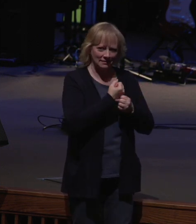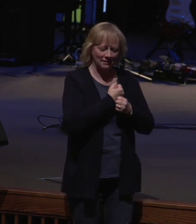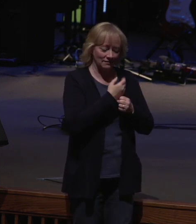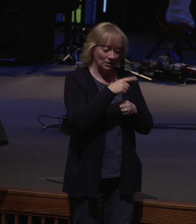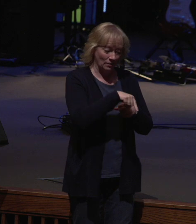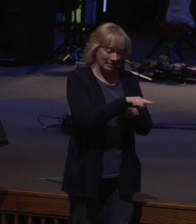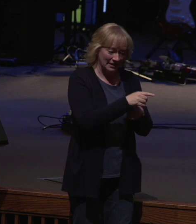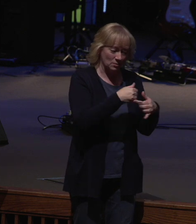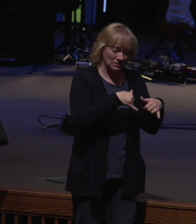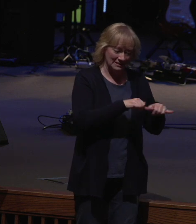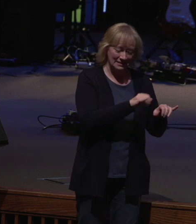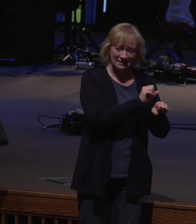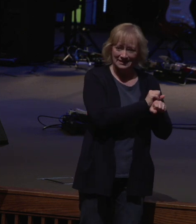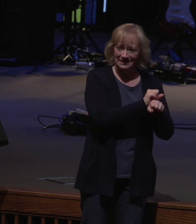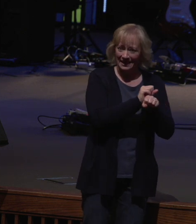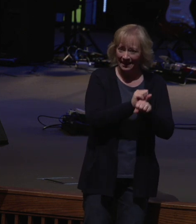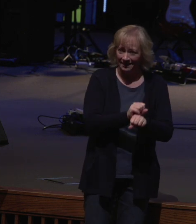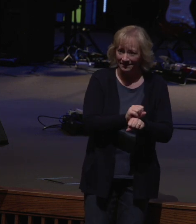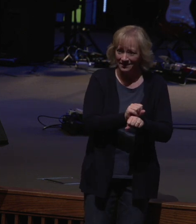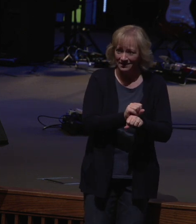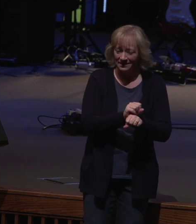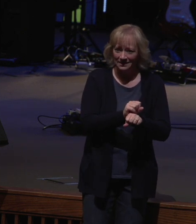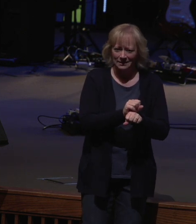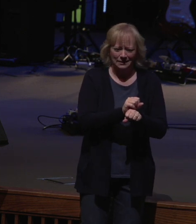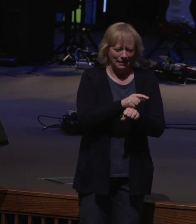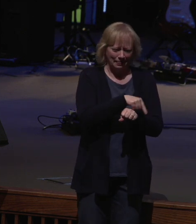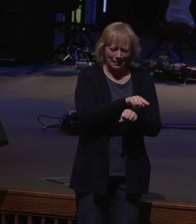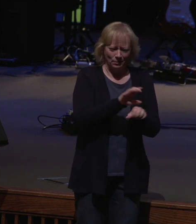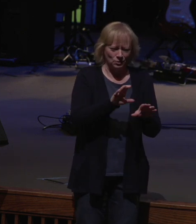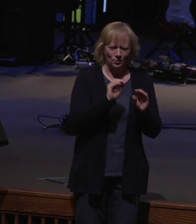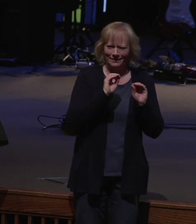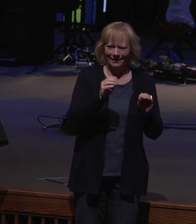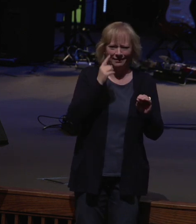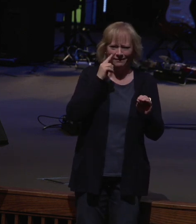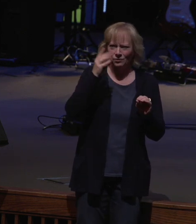enslaved and doing nothing for him,